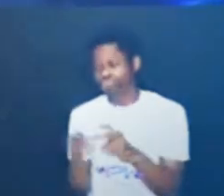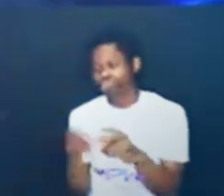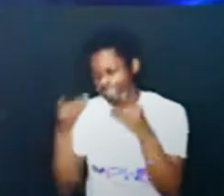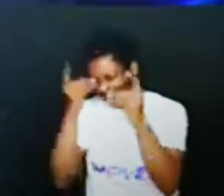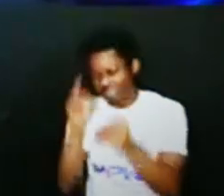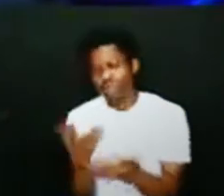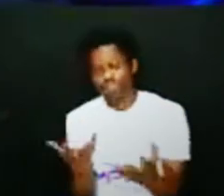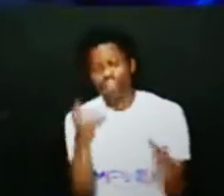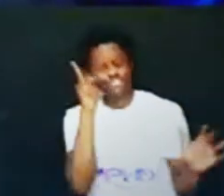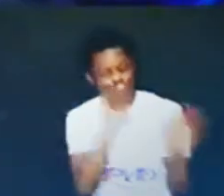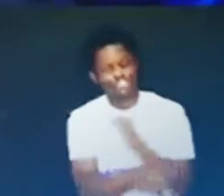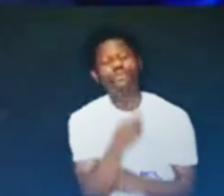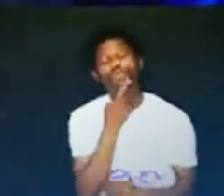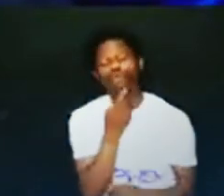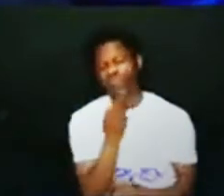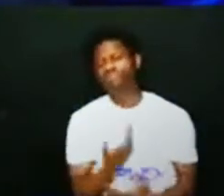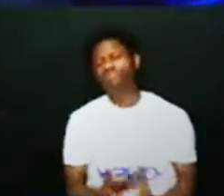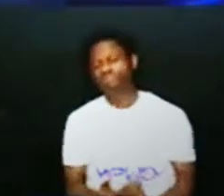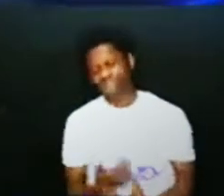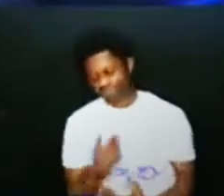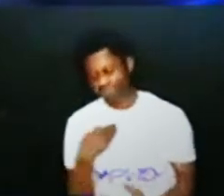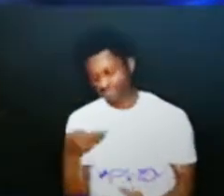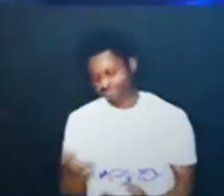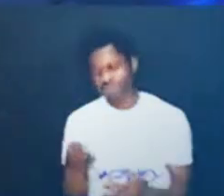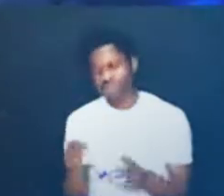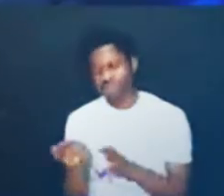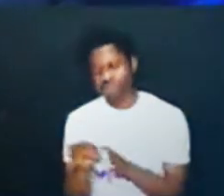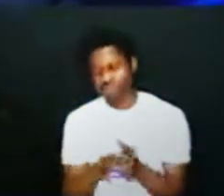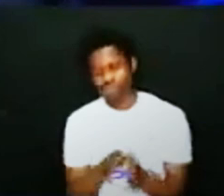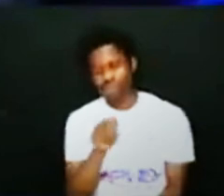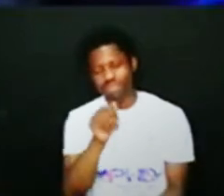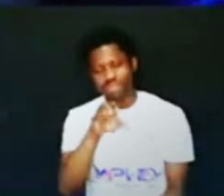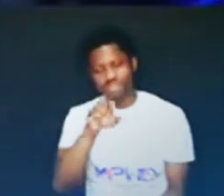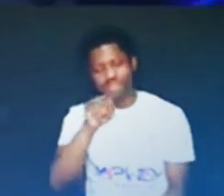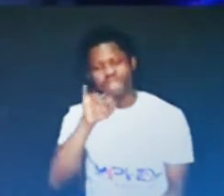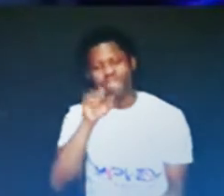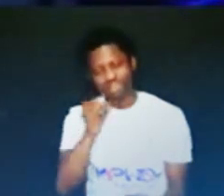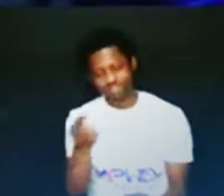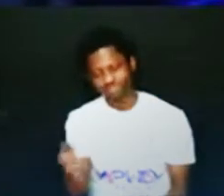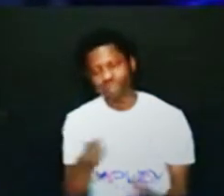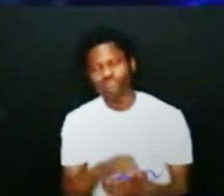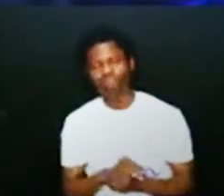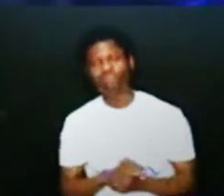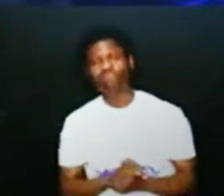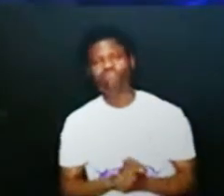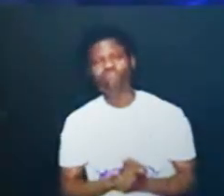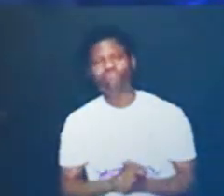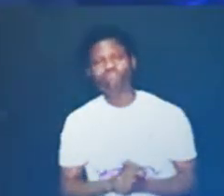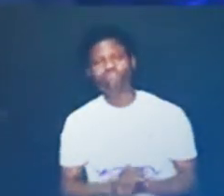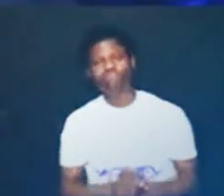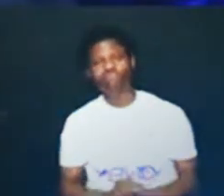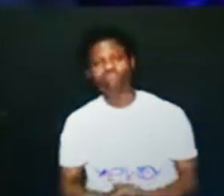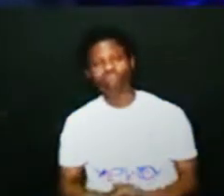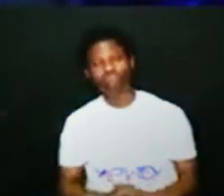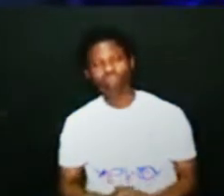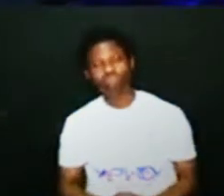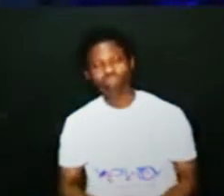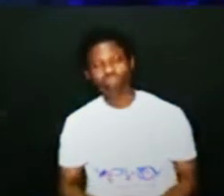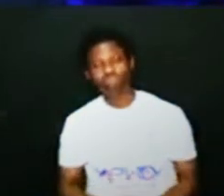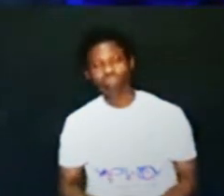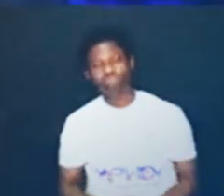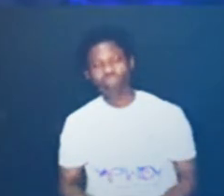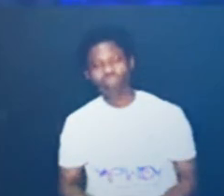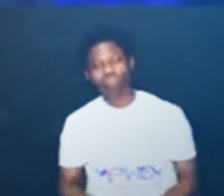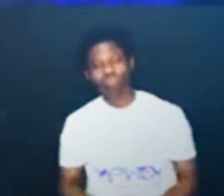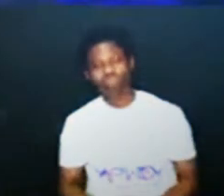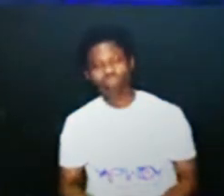dan phobia or bom modin se or bet chin smartphone ne casano so san se nanya oye no smartphone air no e say